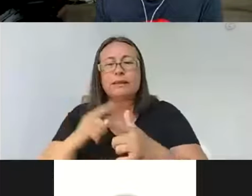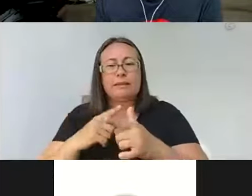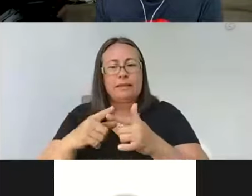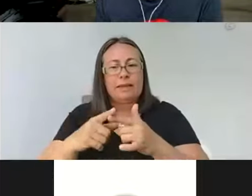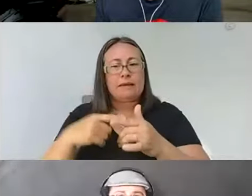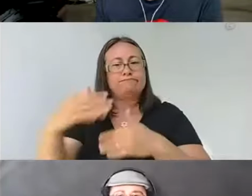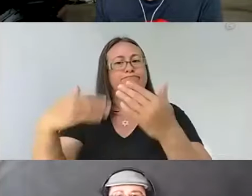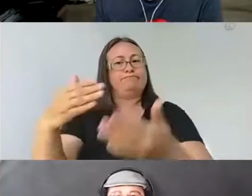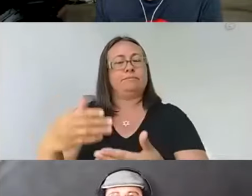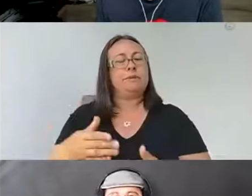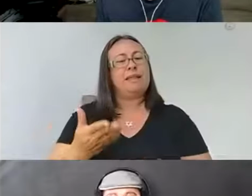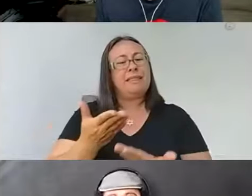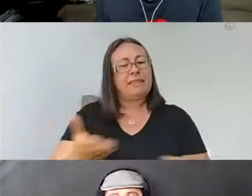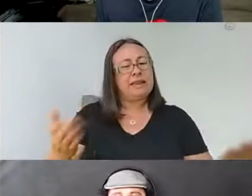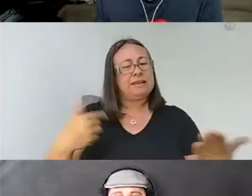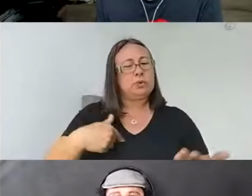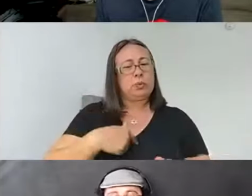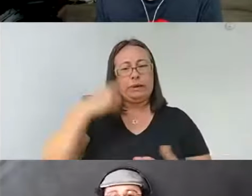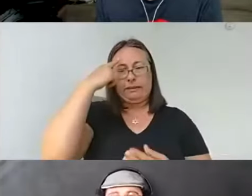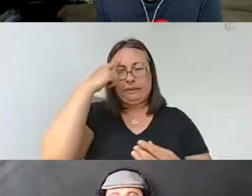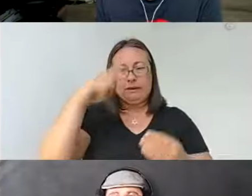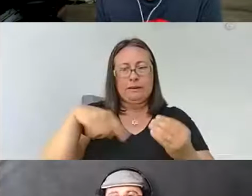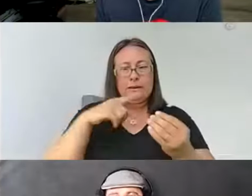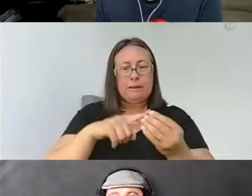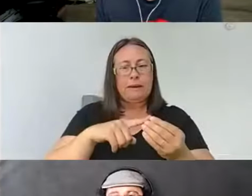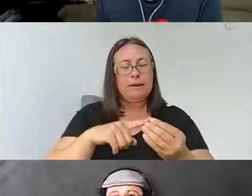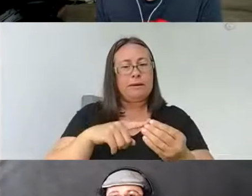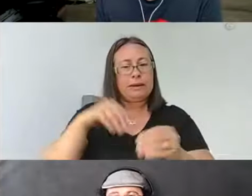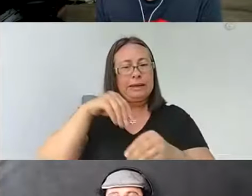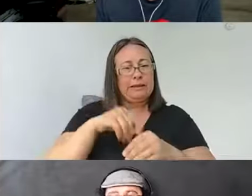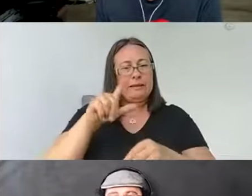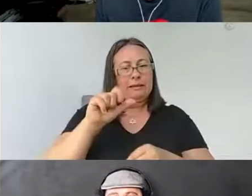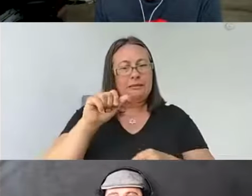kind of the things that we think about in my lab, how these happen during development.